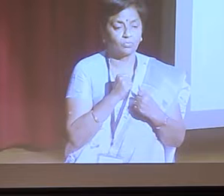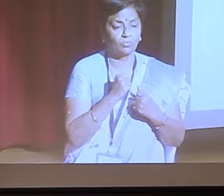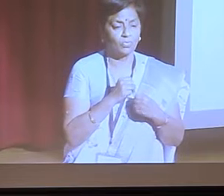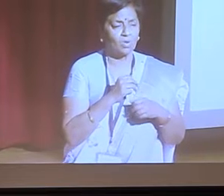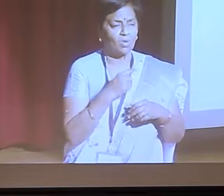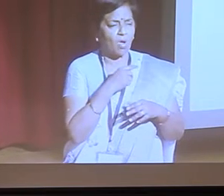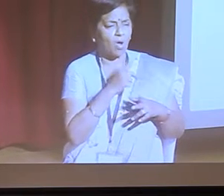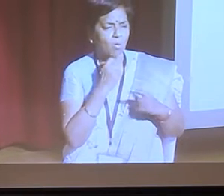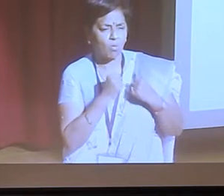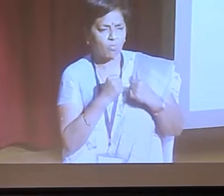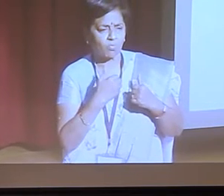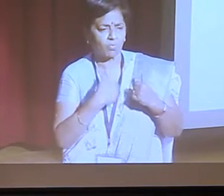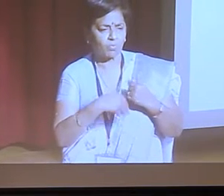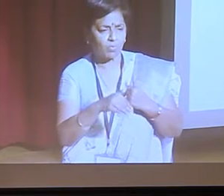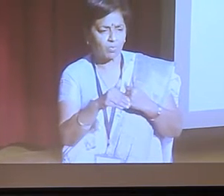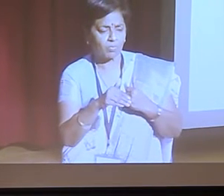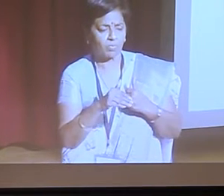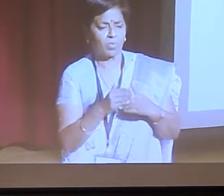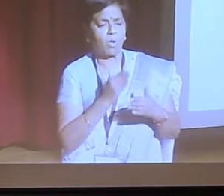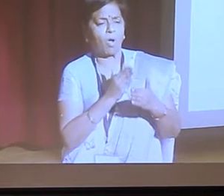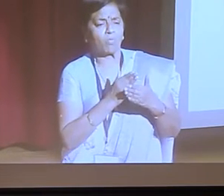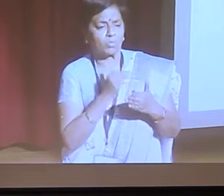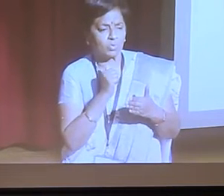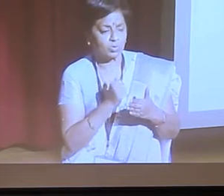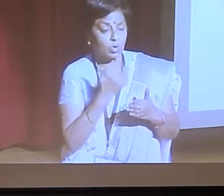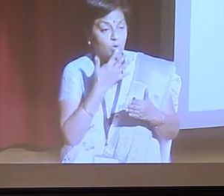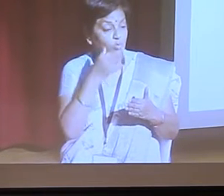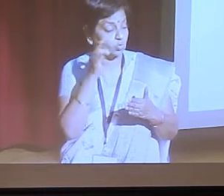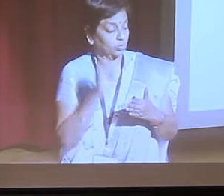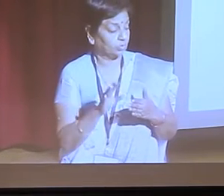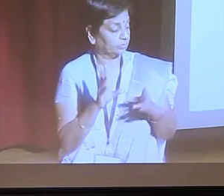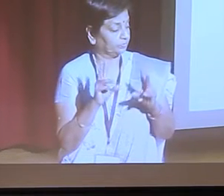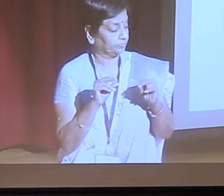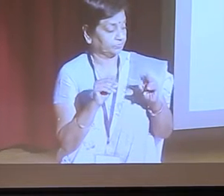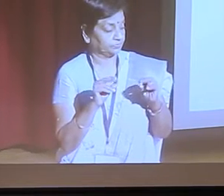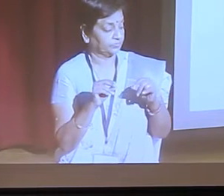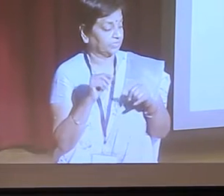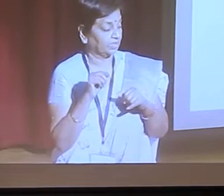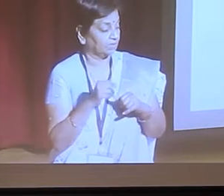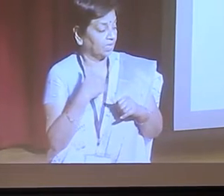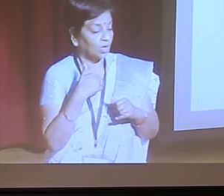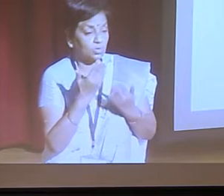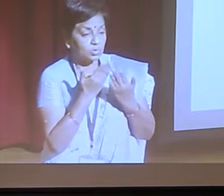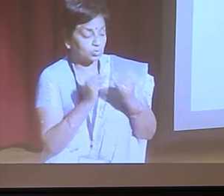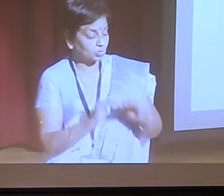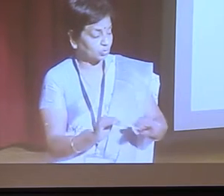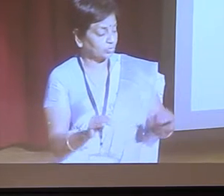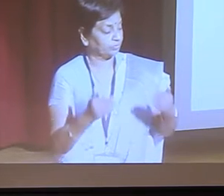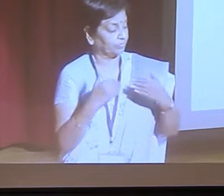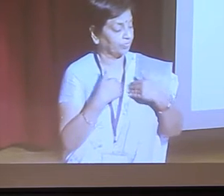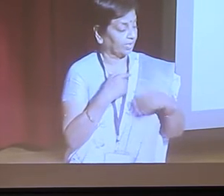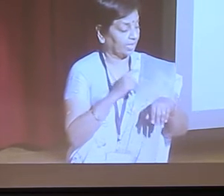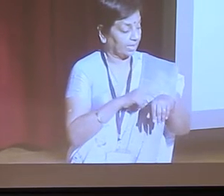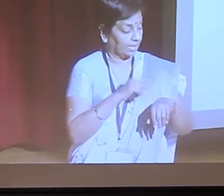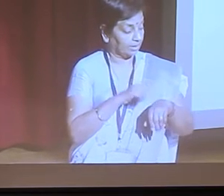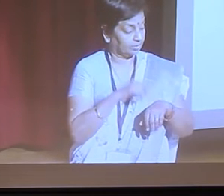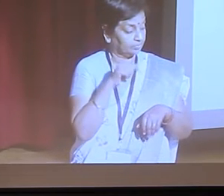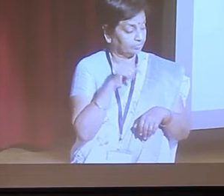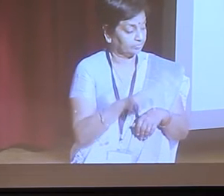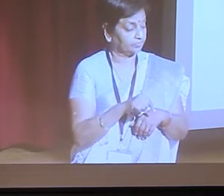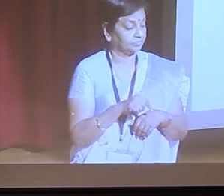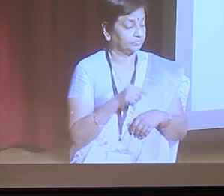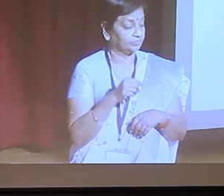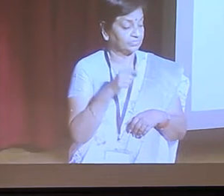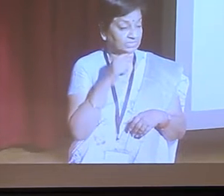school, all that the teacher told us about geometry was that it is a branch of mathematics. Or